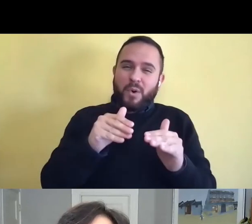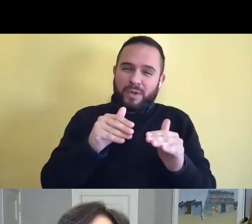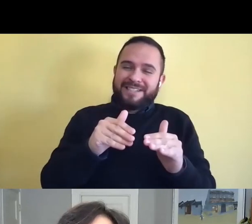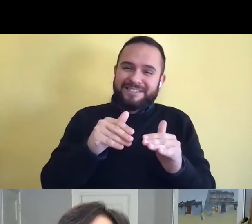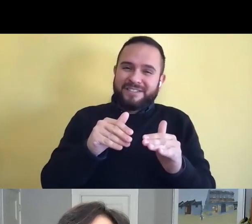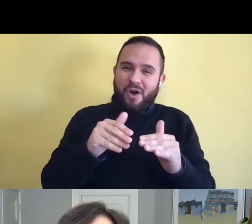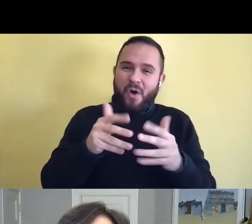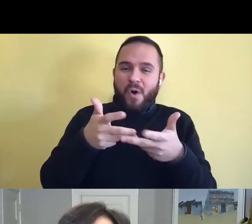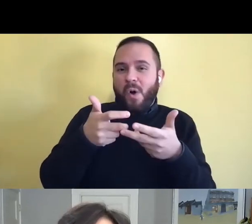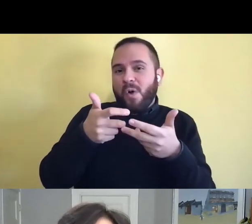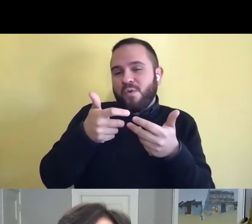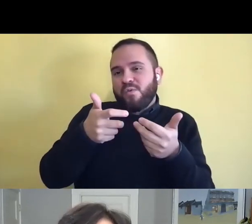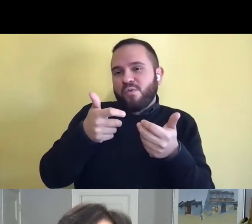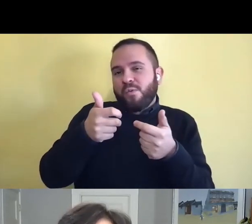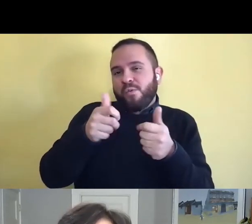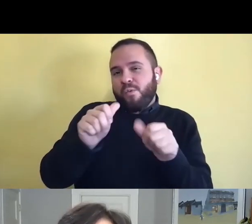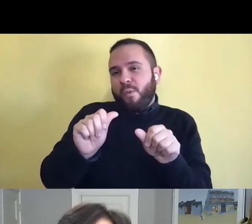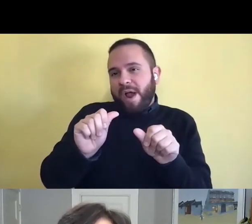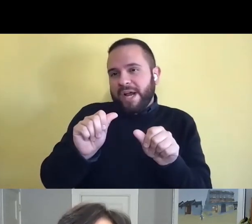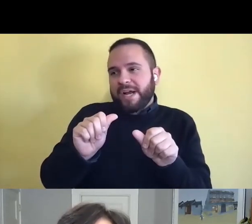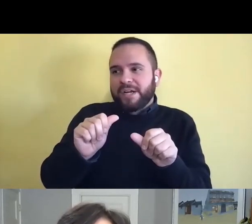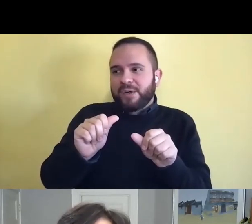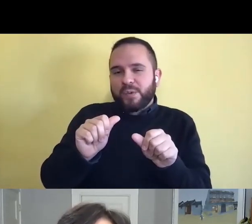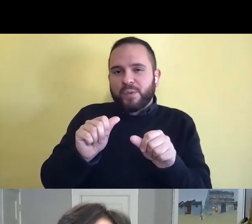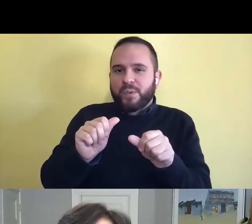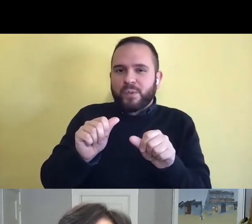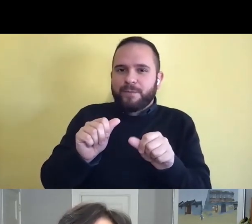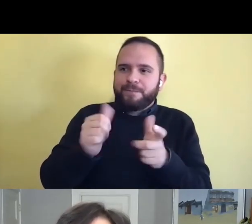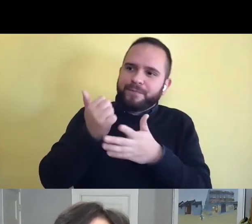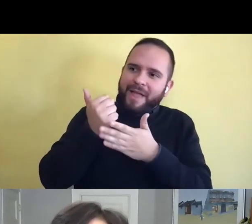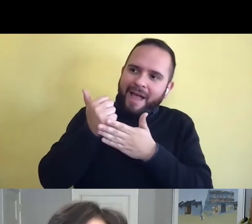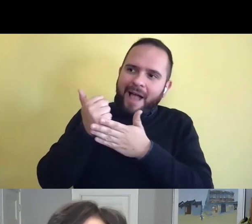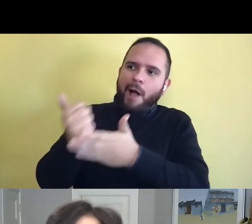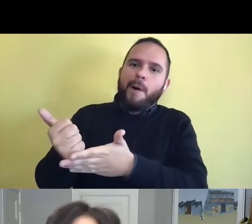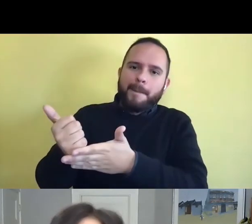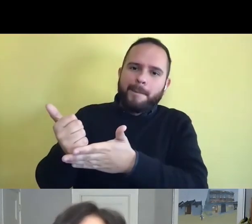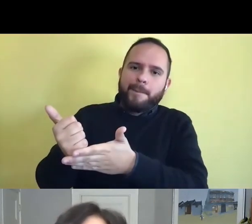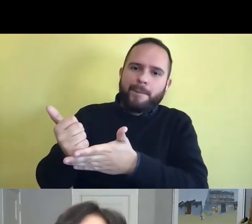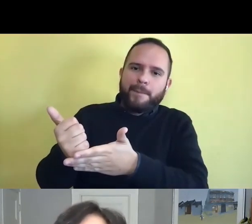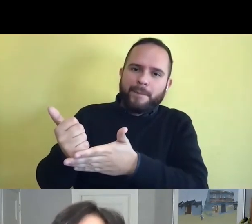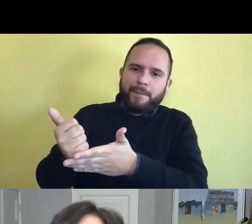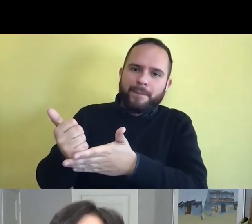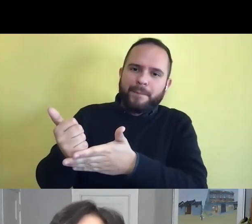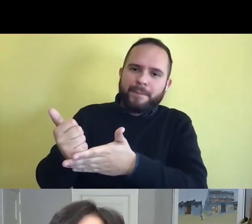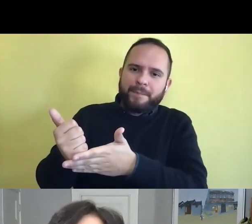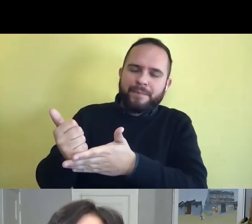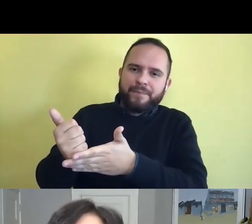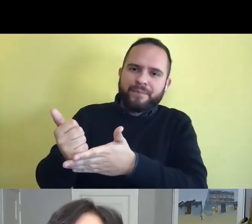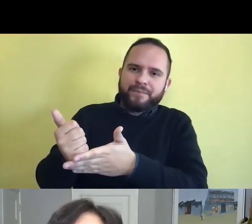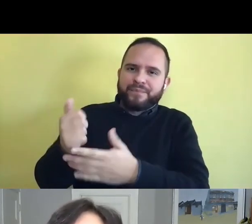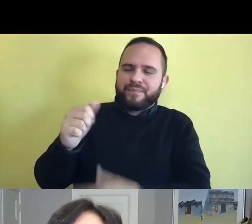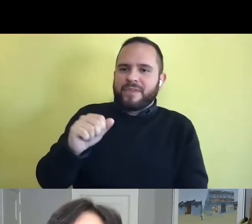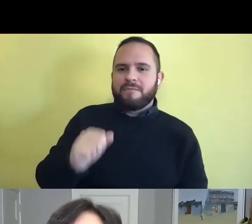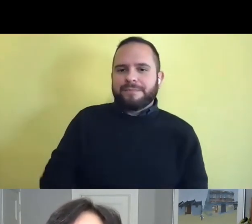trying to really help, for example, the AI, the application of AI is